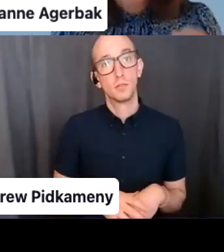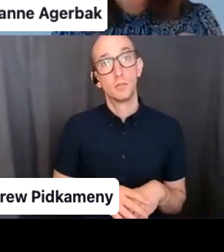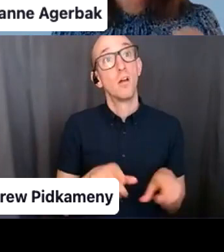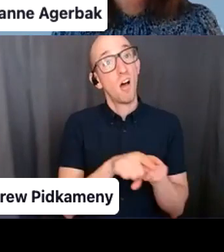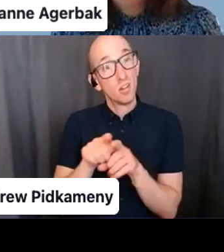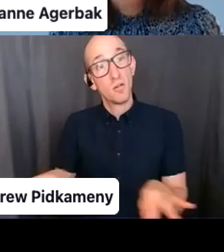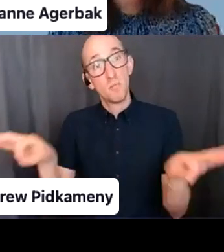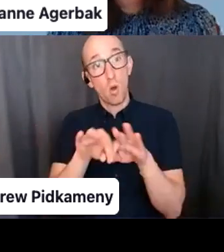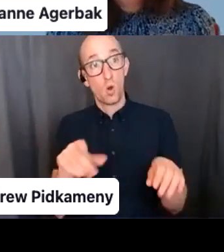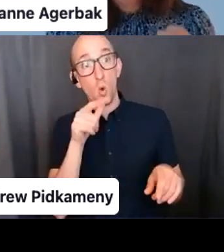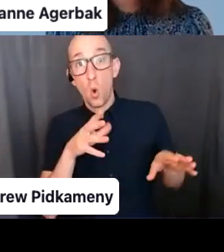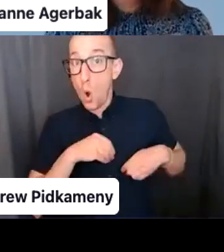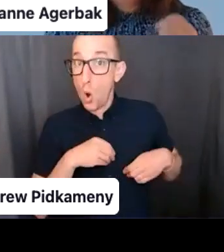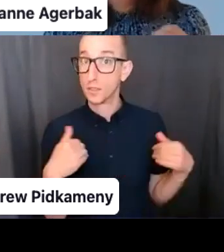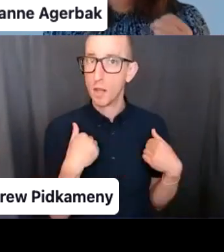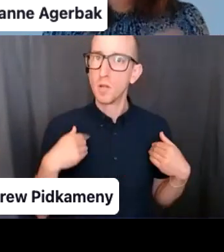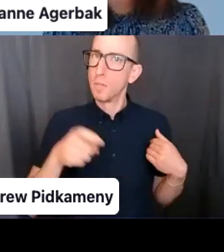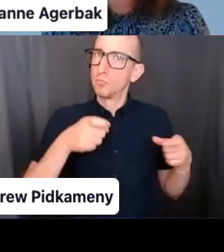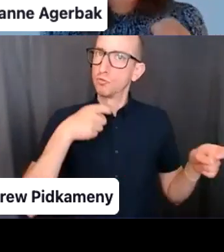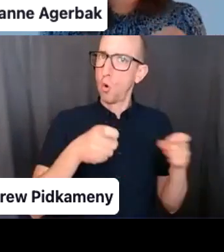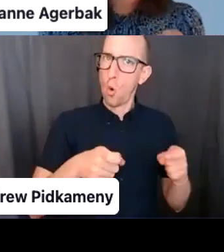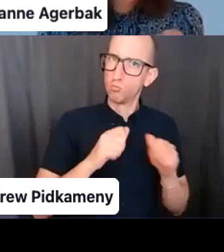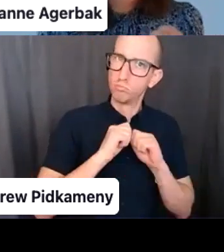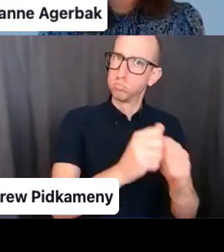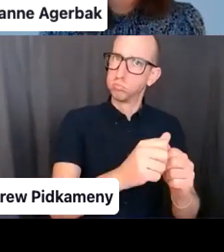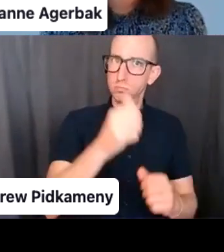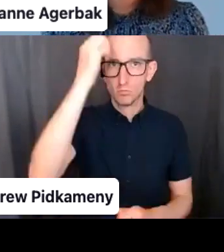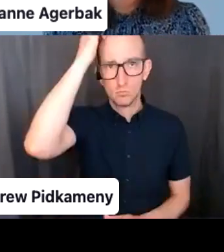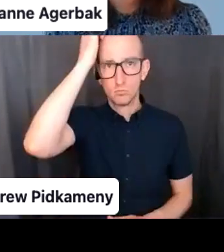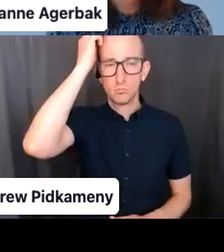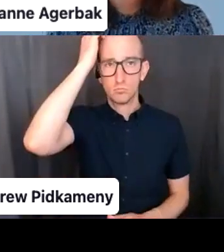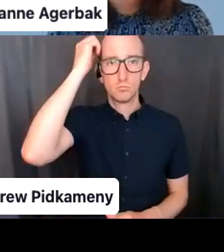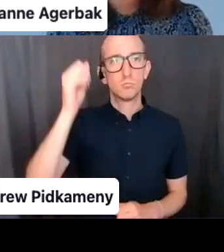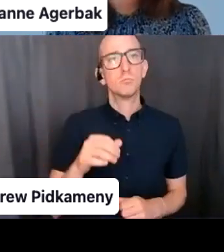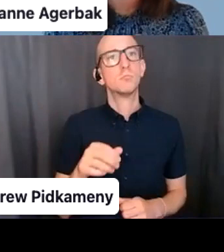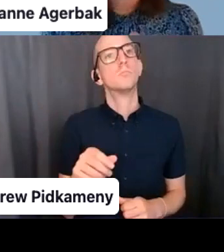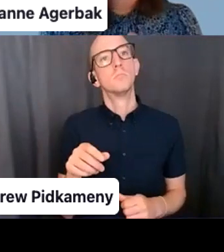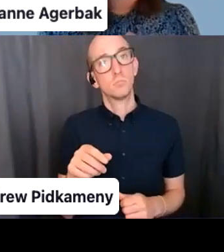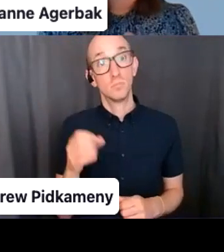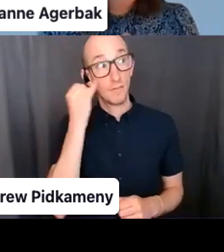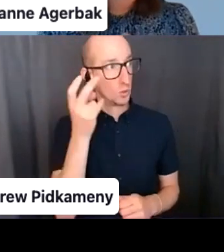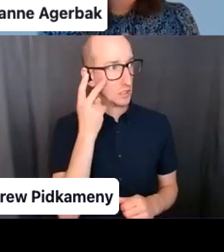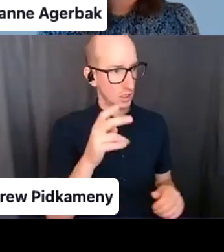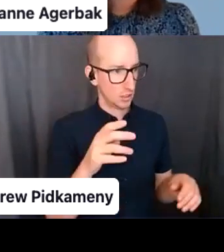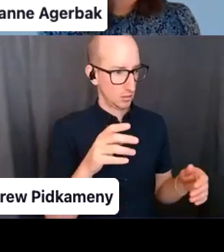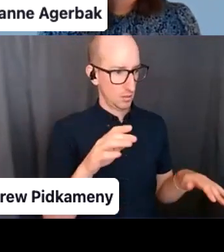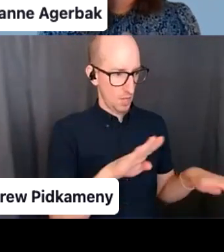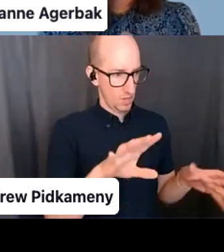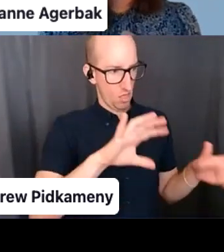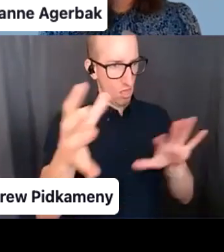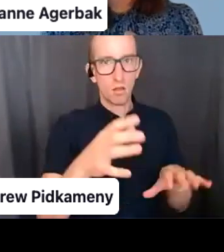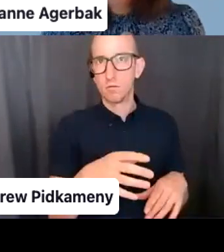keep them under control. And that's what you can point to when you encounter problems with service